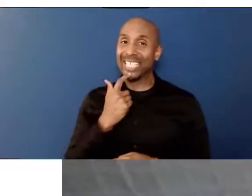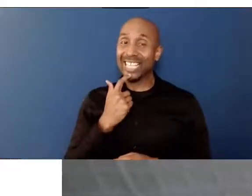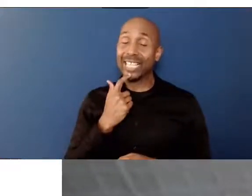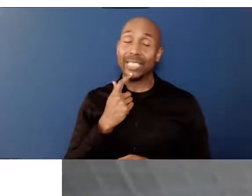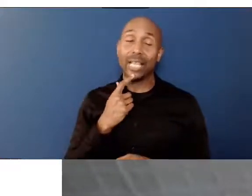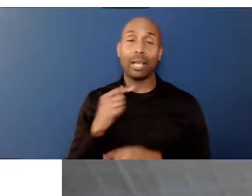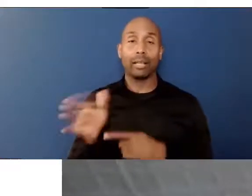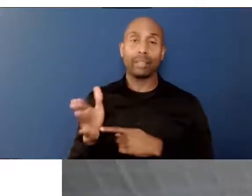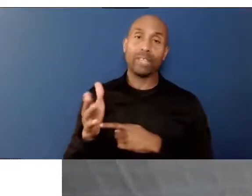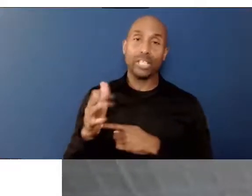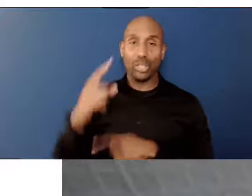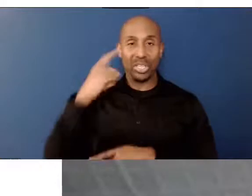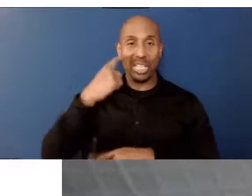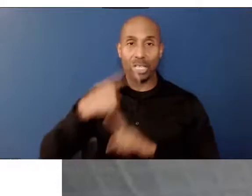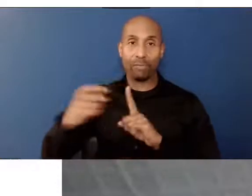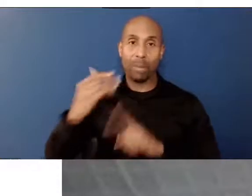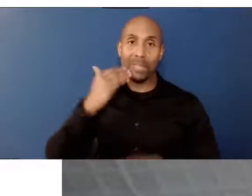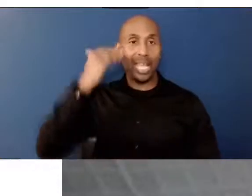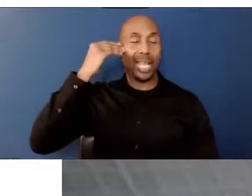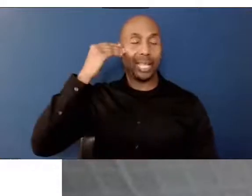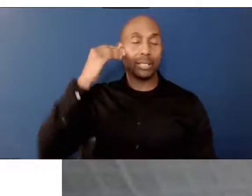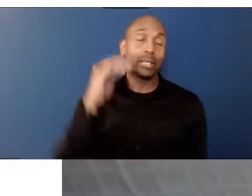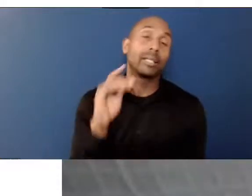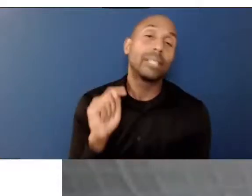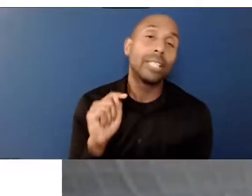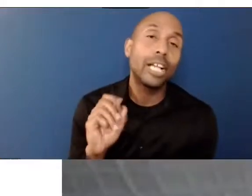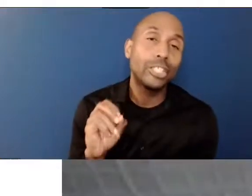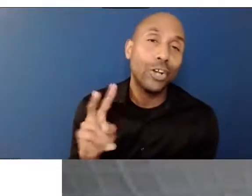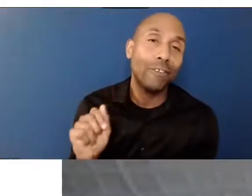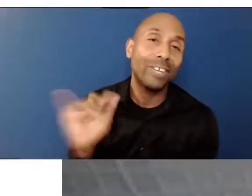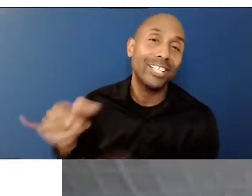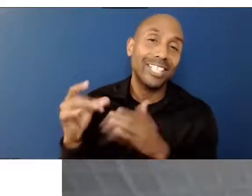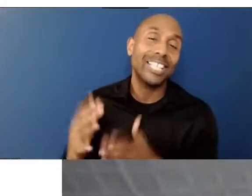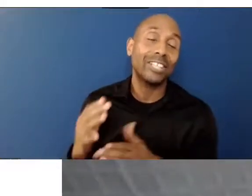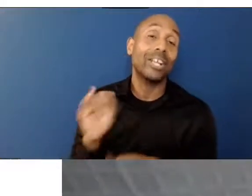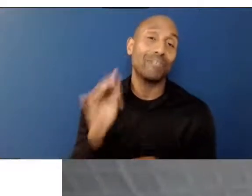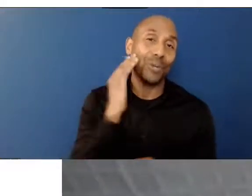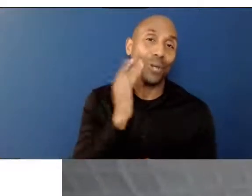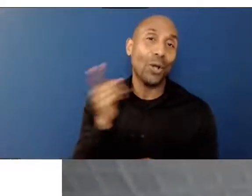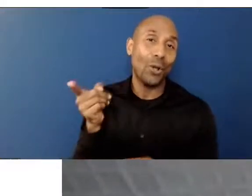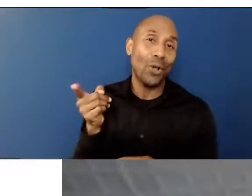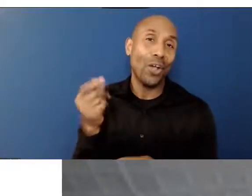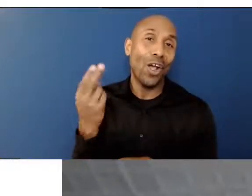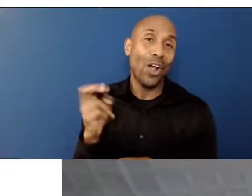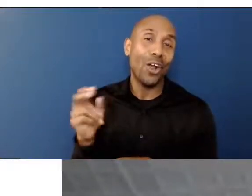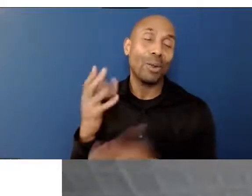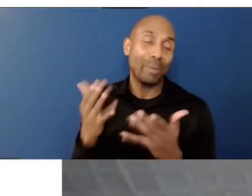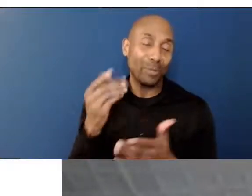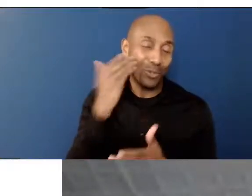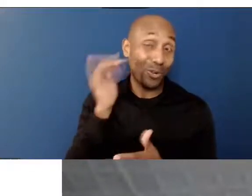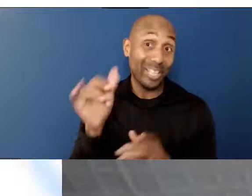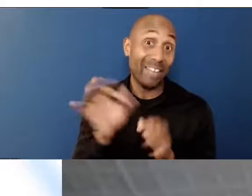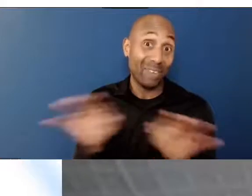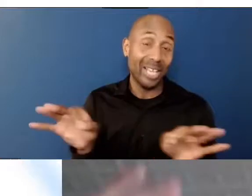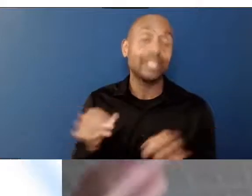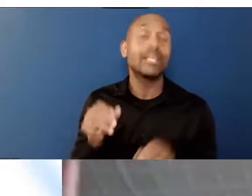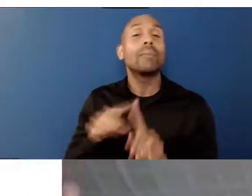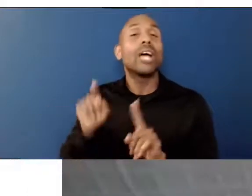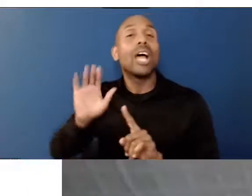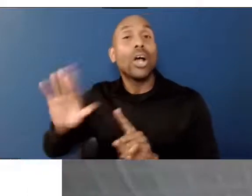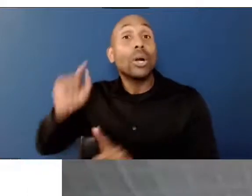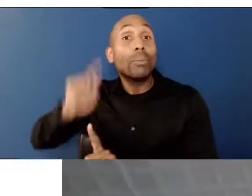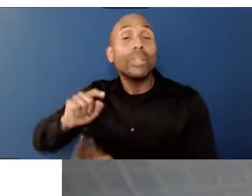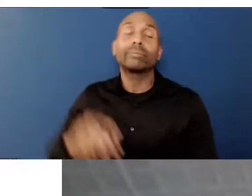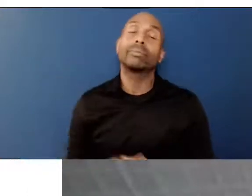for Tova to say. And if you know Tova, you've probably heard it already. But what she means by that is that you have to lead by example, and that the